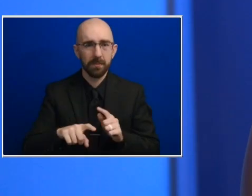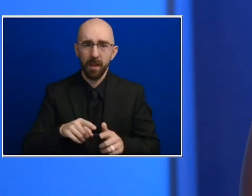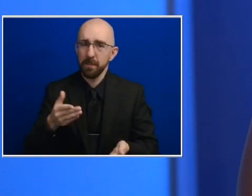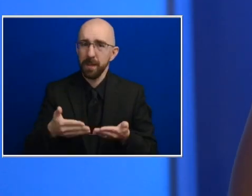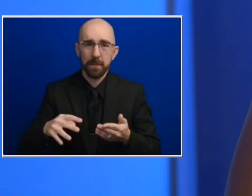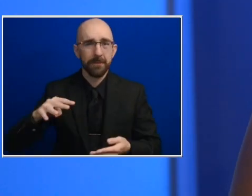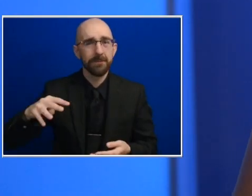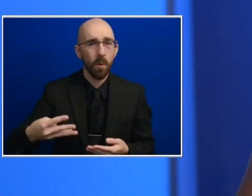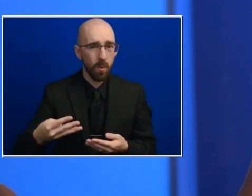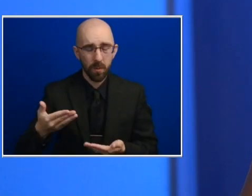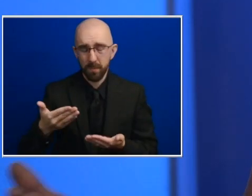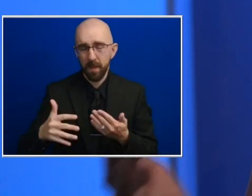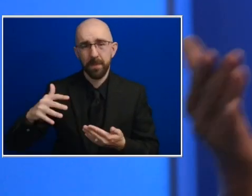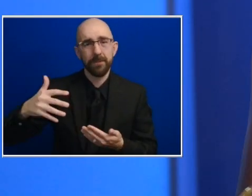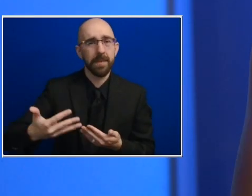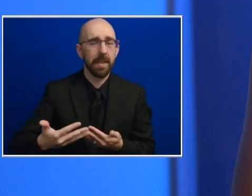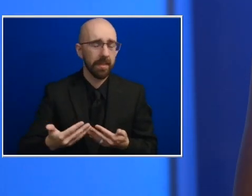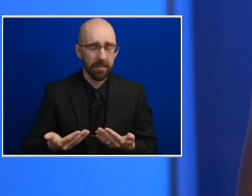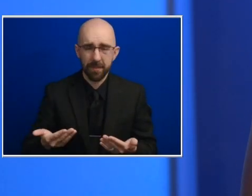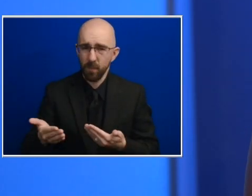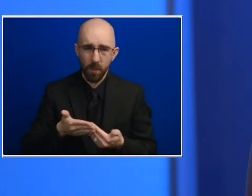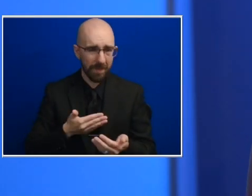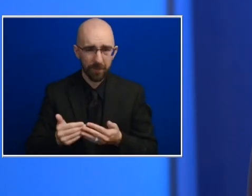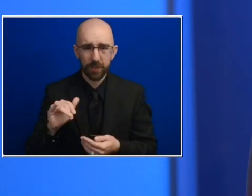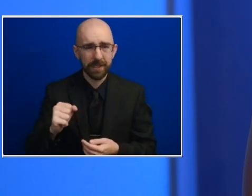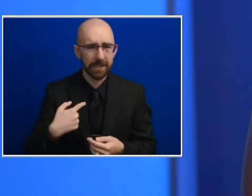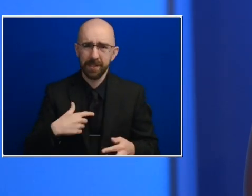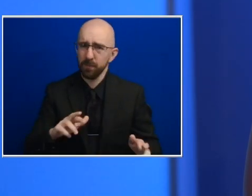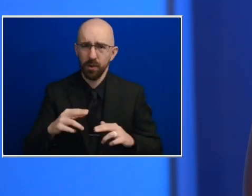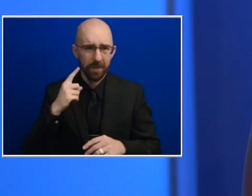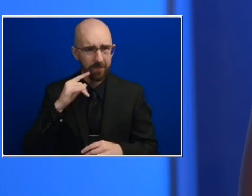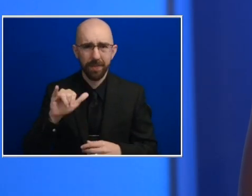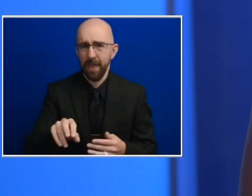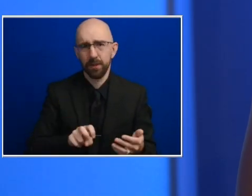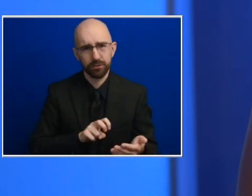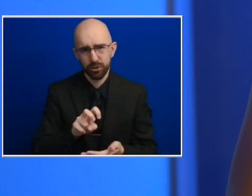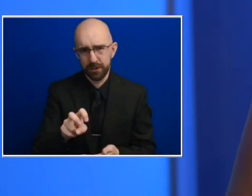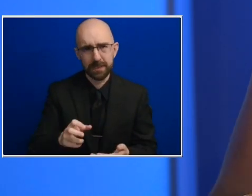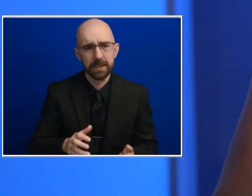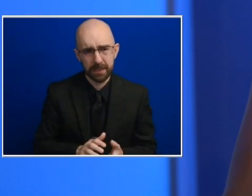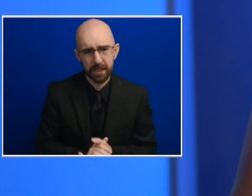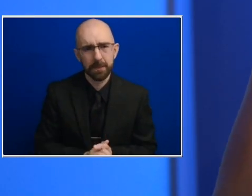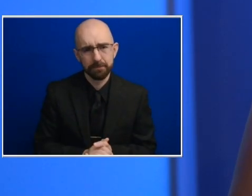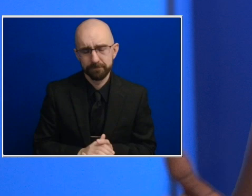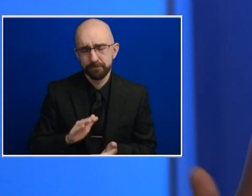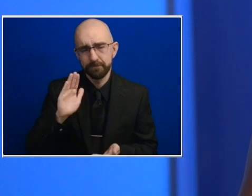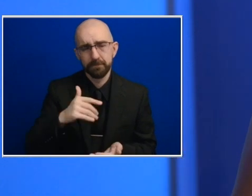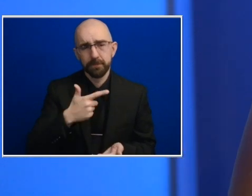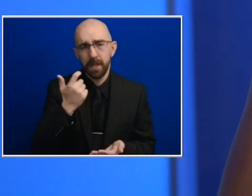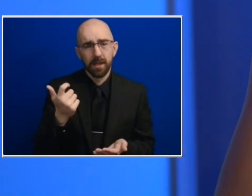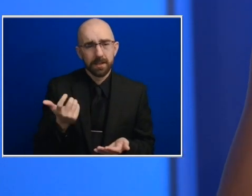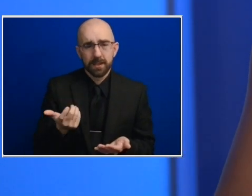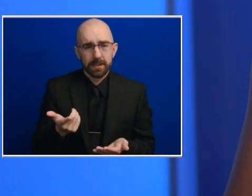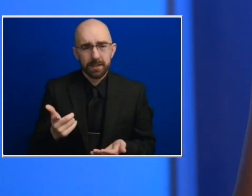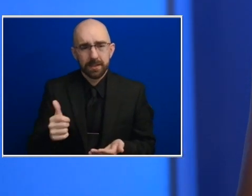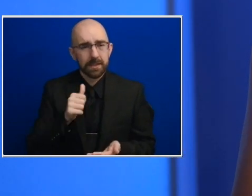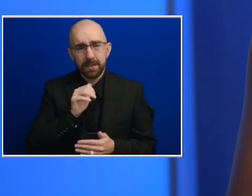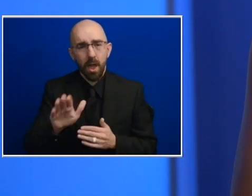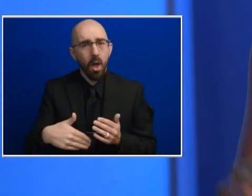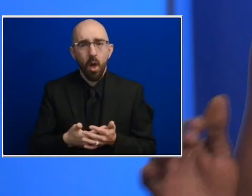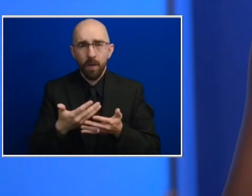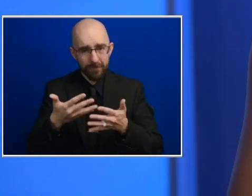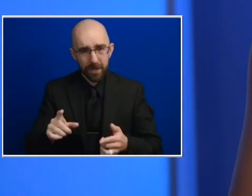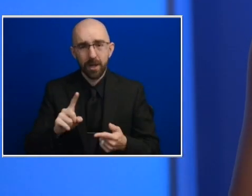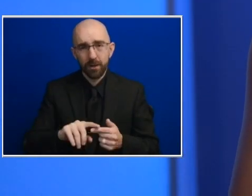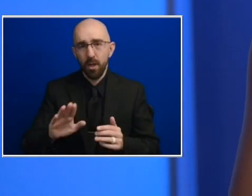may be a fifth round, whatever it is, I'm ready for that journey. You know, because it isn't all done until all the stem cells